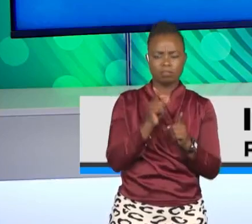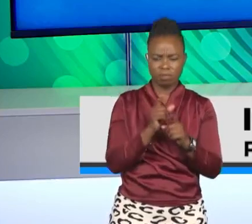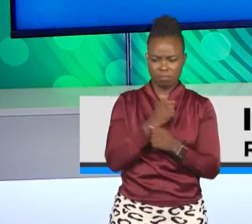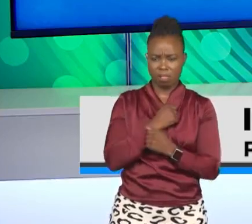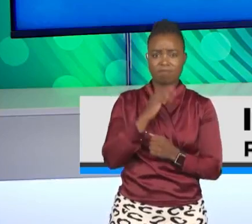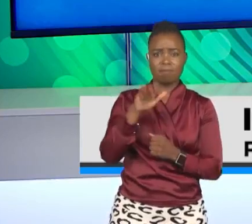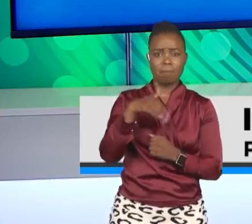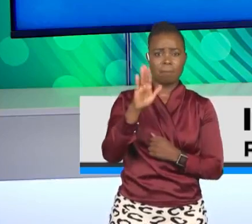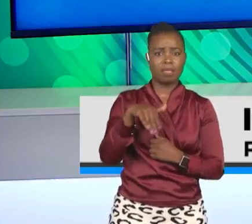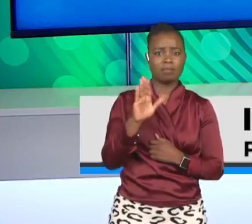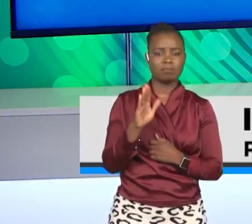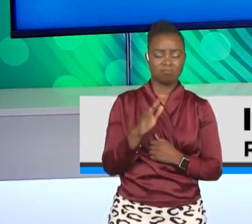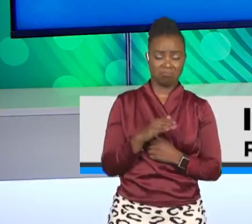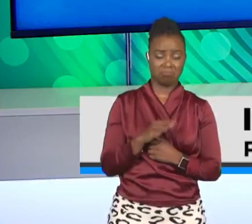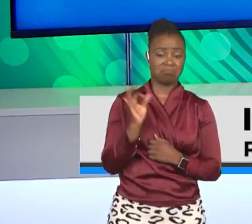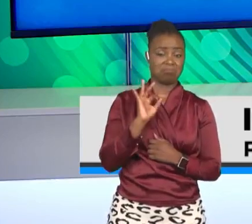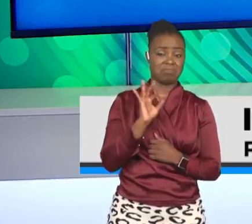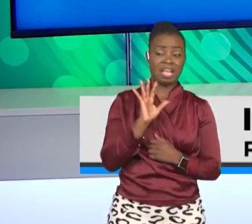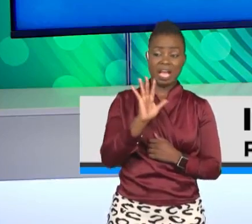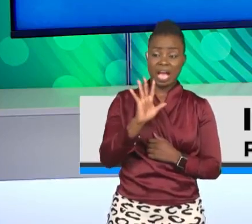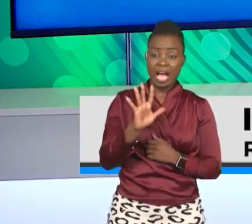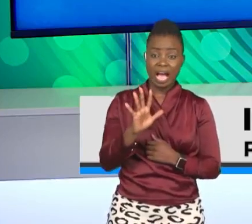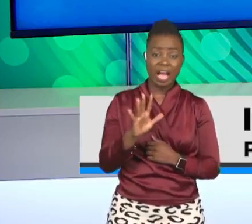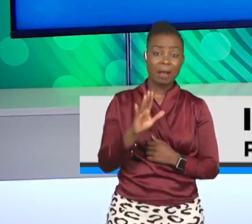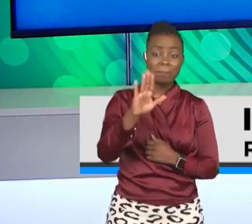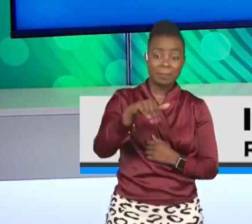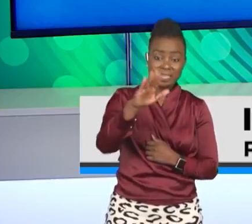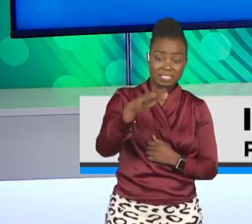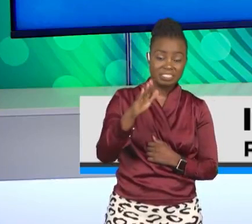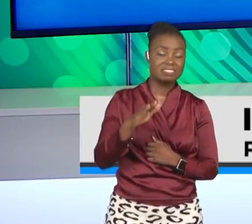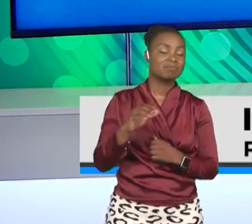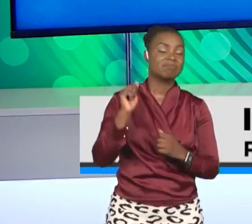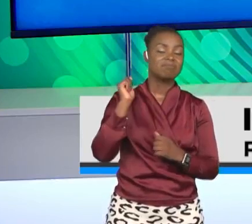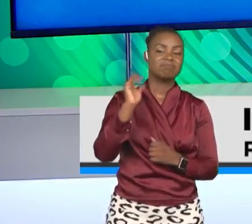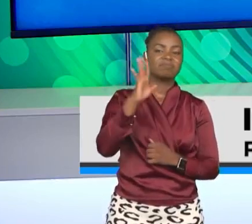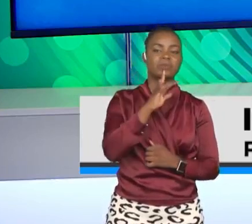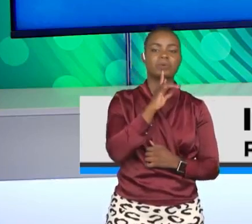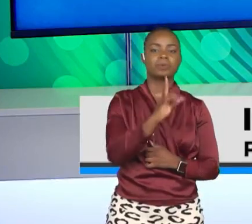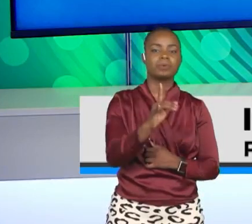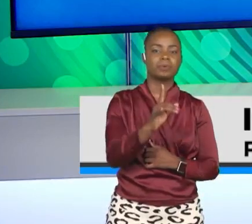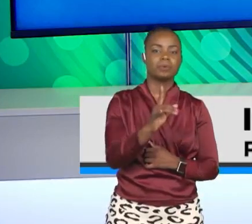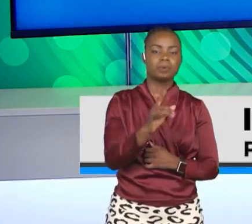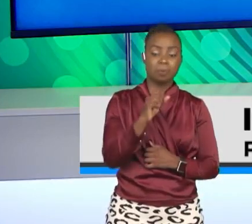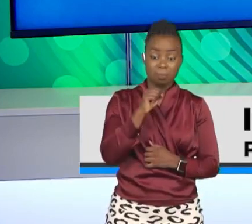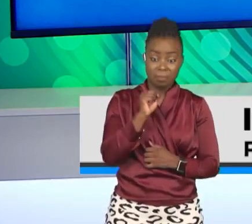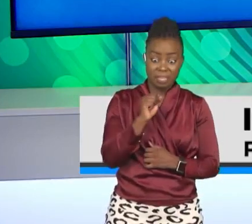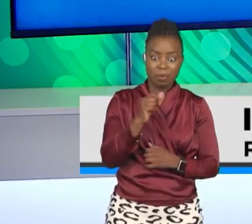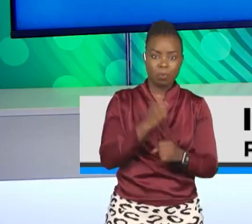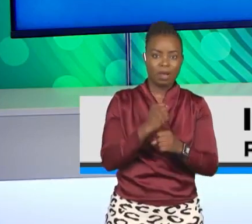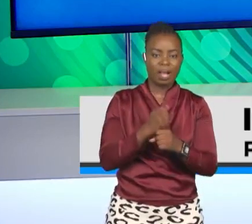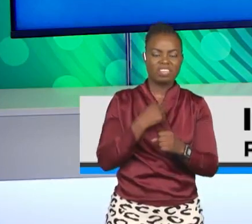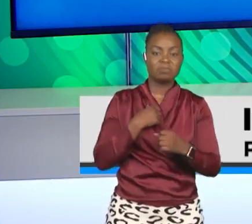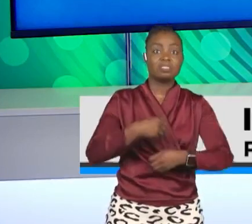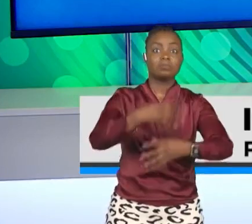brushes. Her pieces are fetching thousands of dollars in various art galleries, and Picasso's work has been displayed around the world